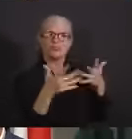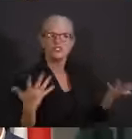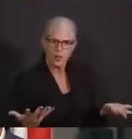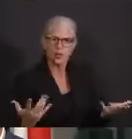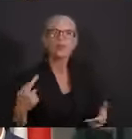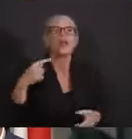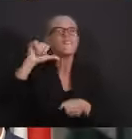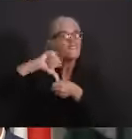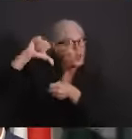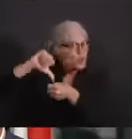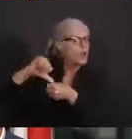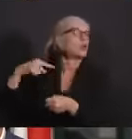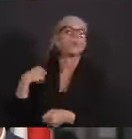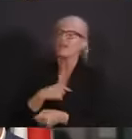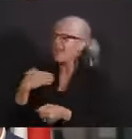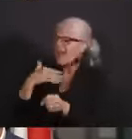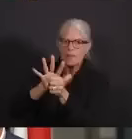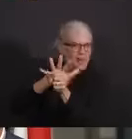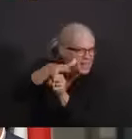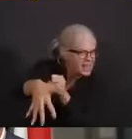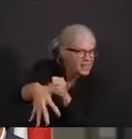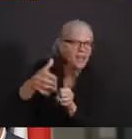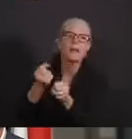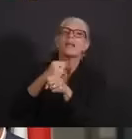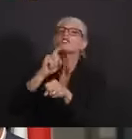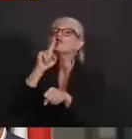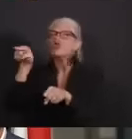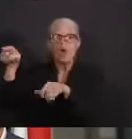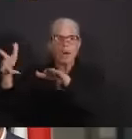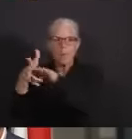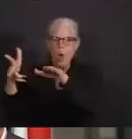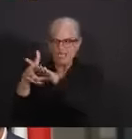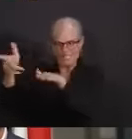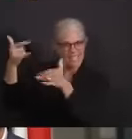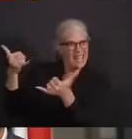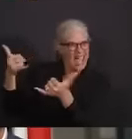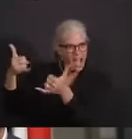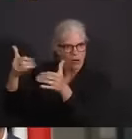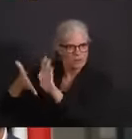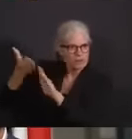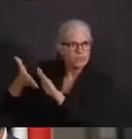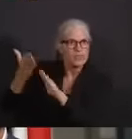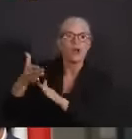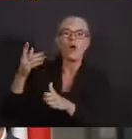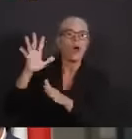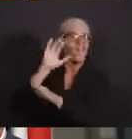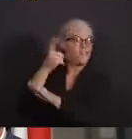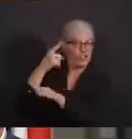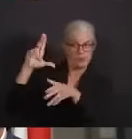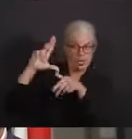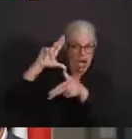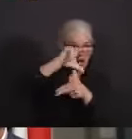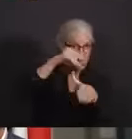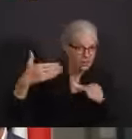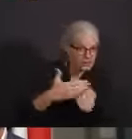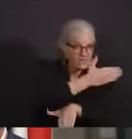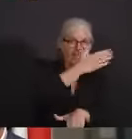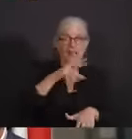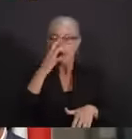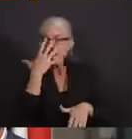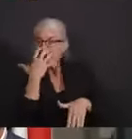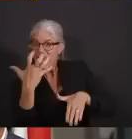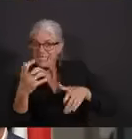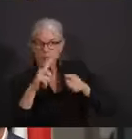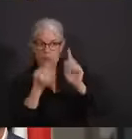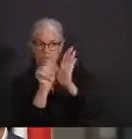that we can use, but we also want to make sure these ports get up and running. I mean, we'll see what the damage is to Manatee and to Tampa.